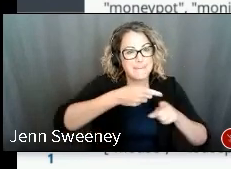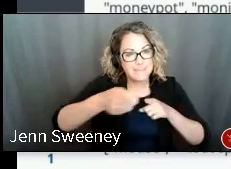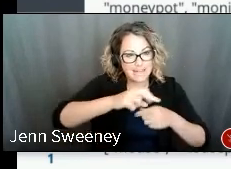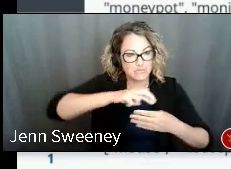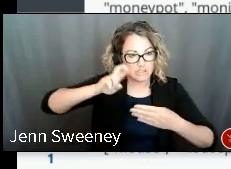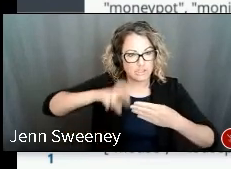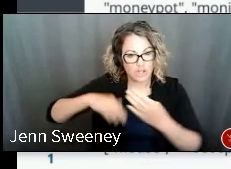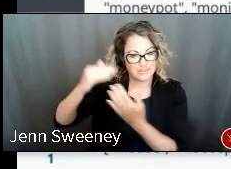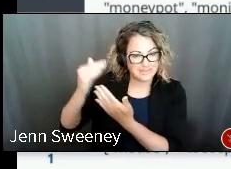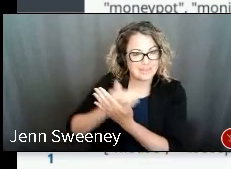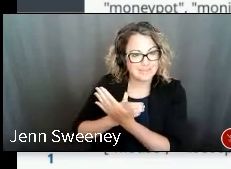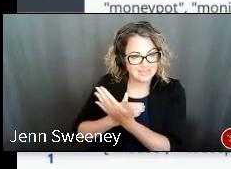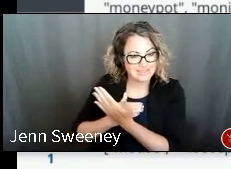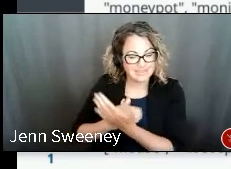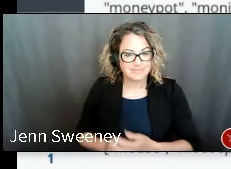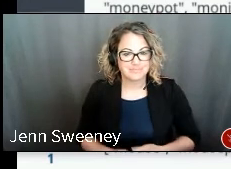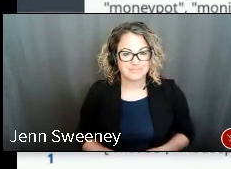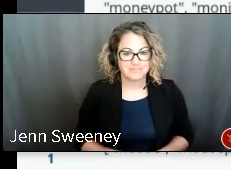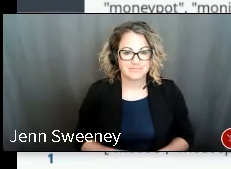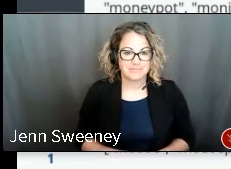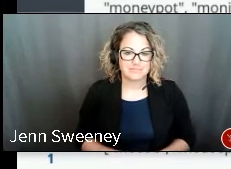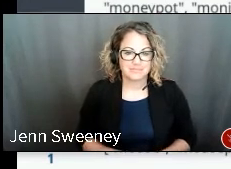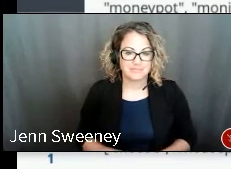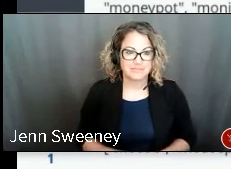results, the list of strings.